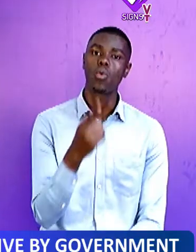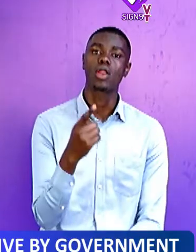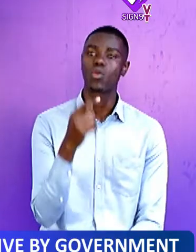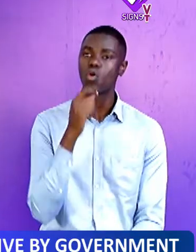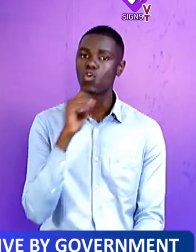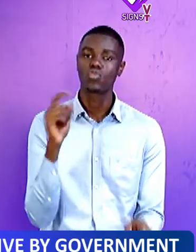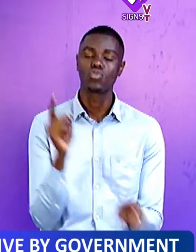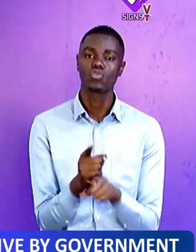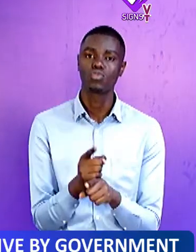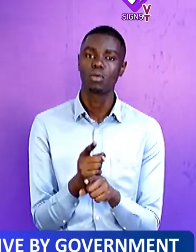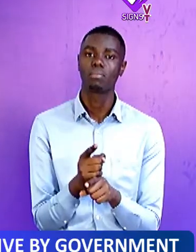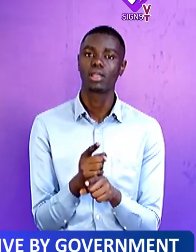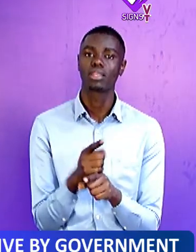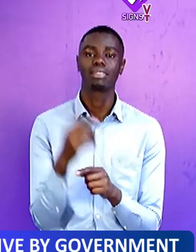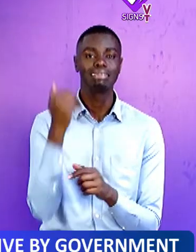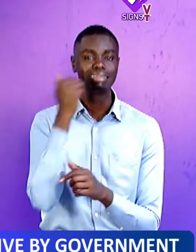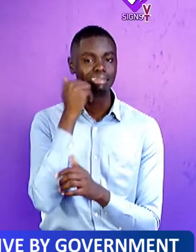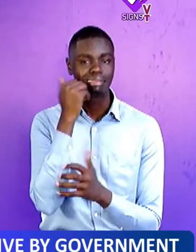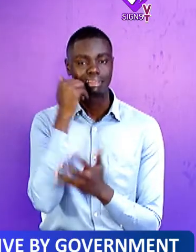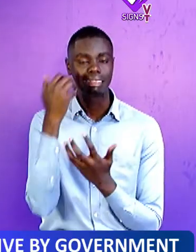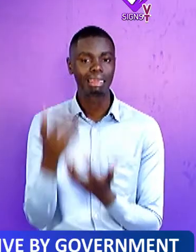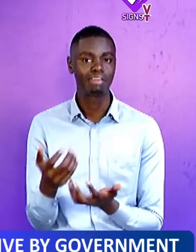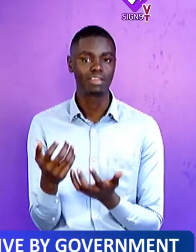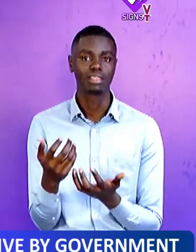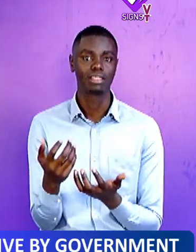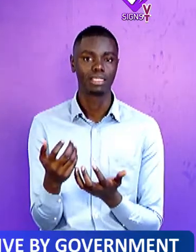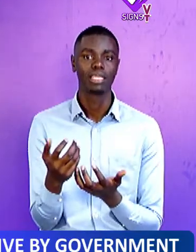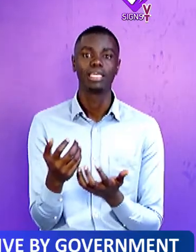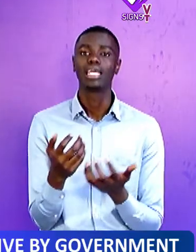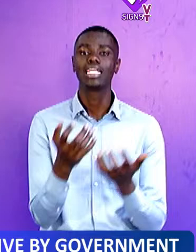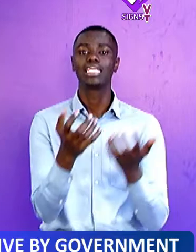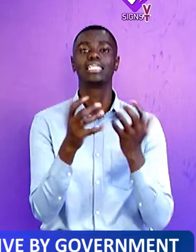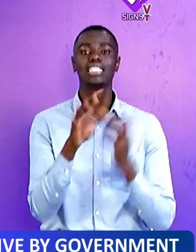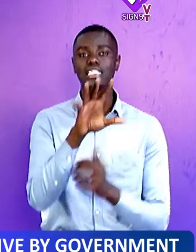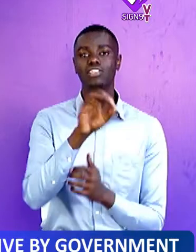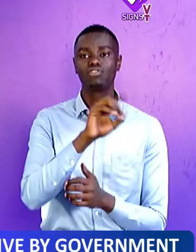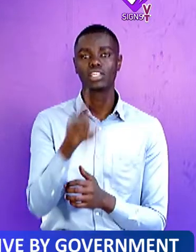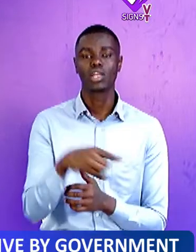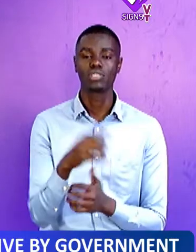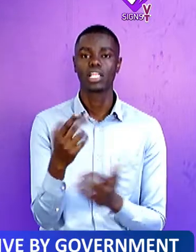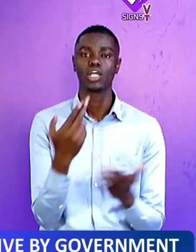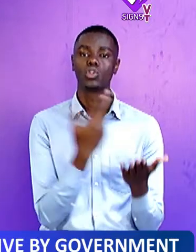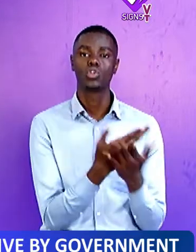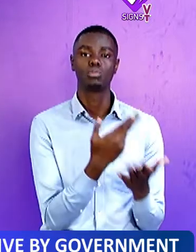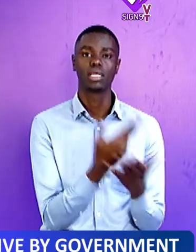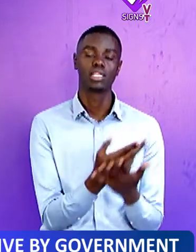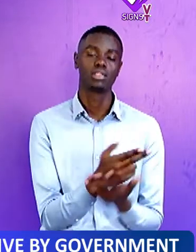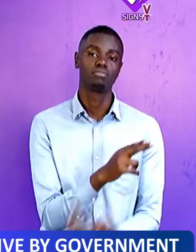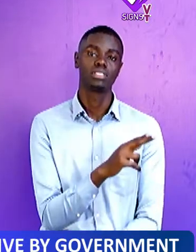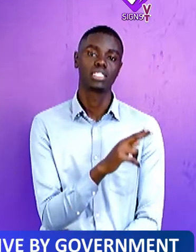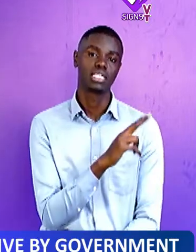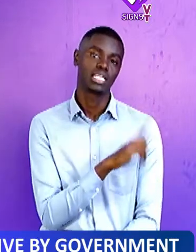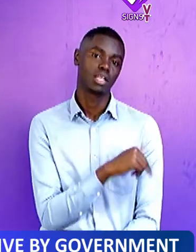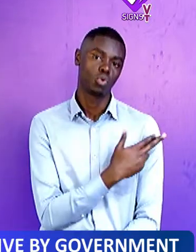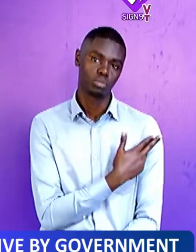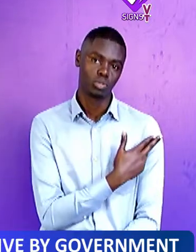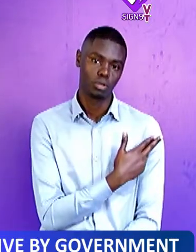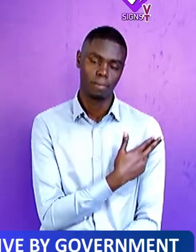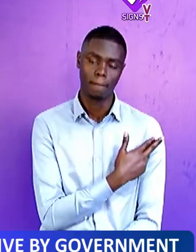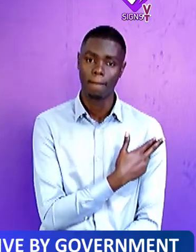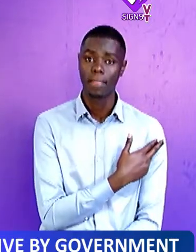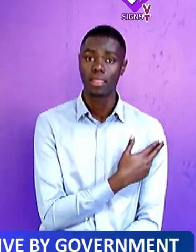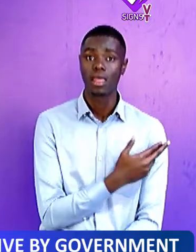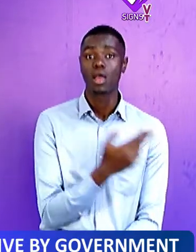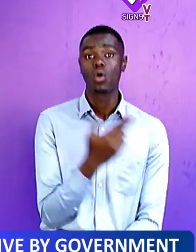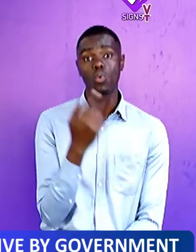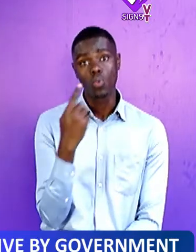is in a critical illness that needs 50,000 to be admitted in an emergency. Are you going